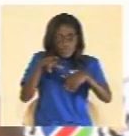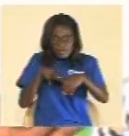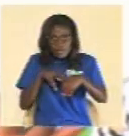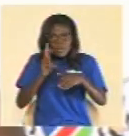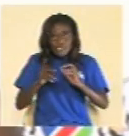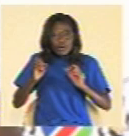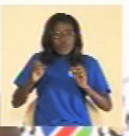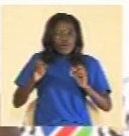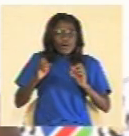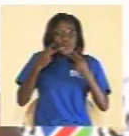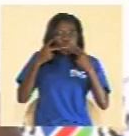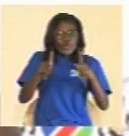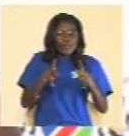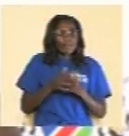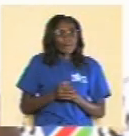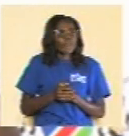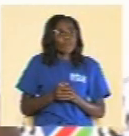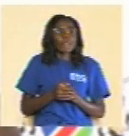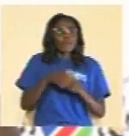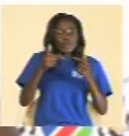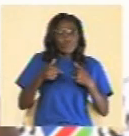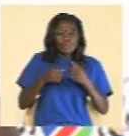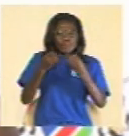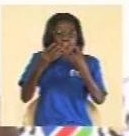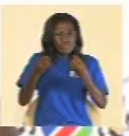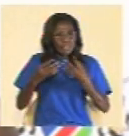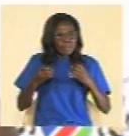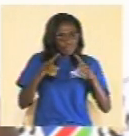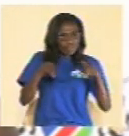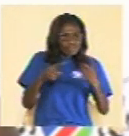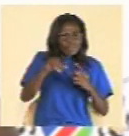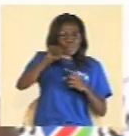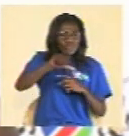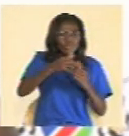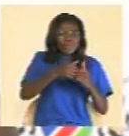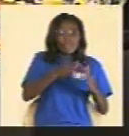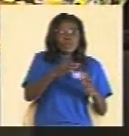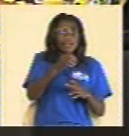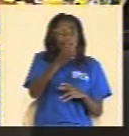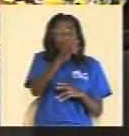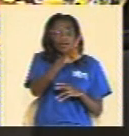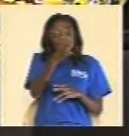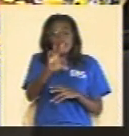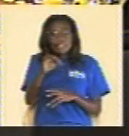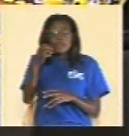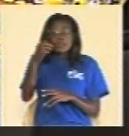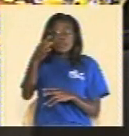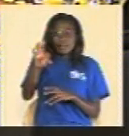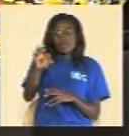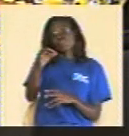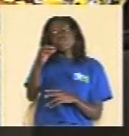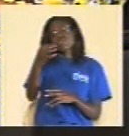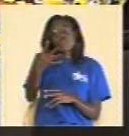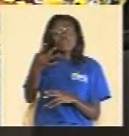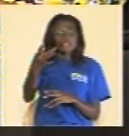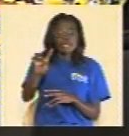came a long way with Magda Gadi's death on the 30th of January 1948. So Namibia continued to commemorate the World